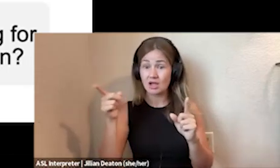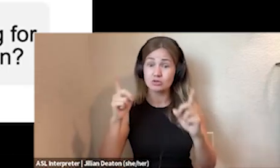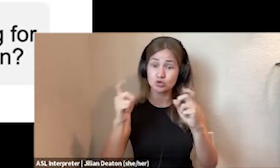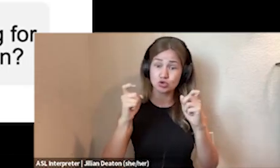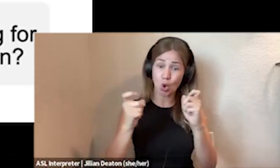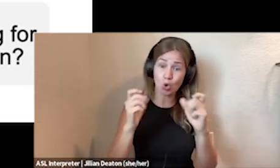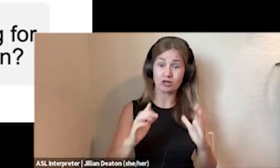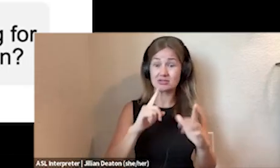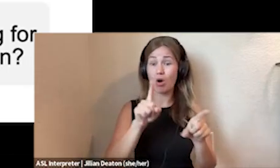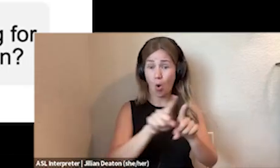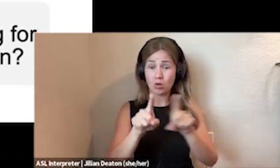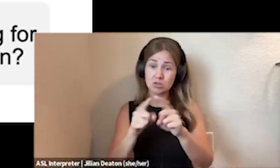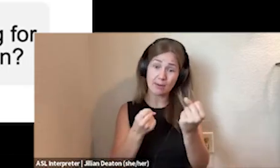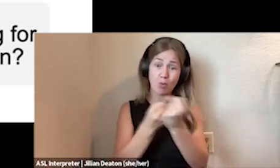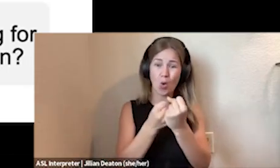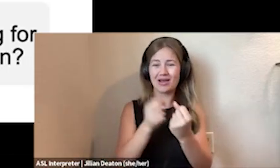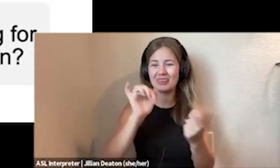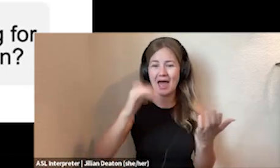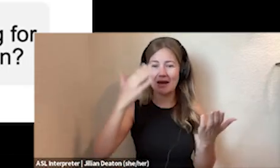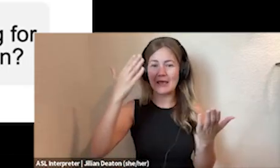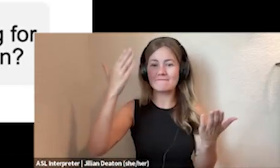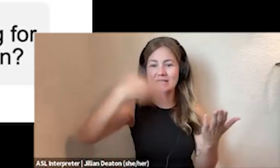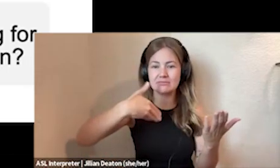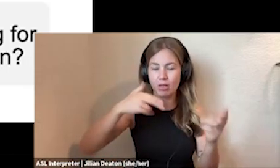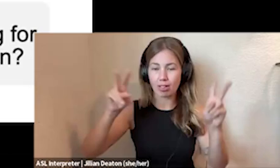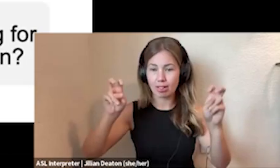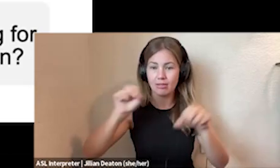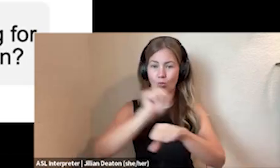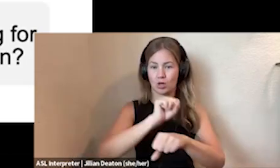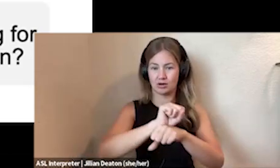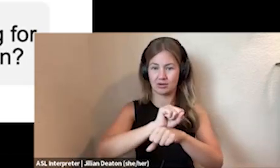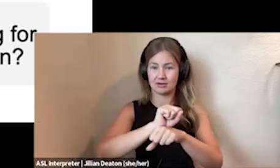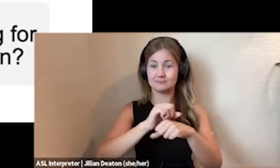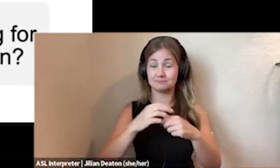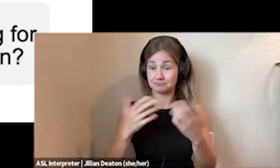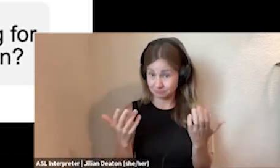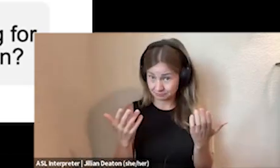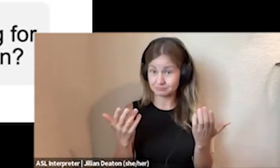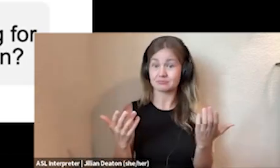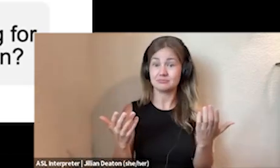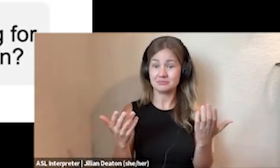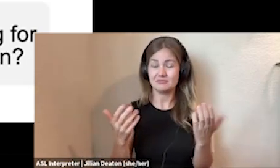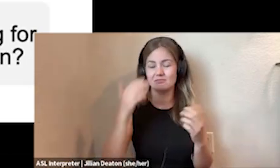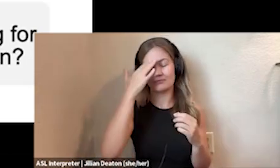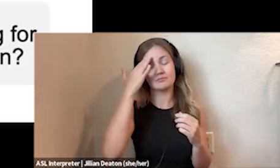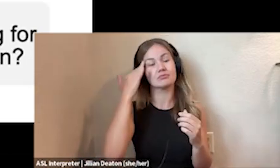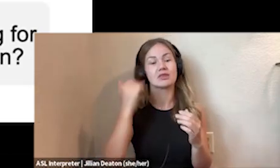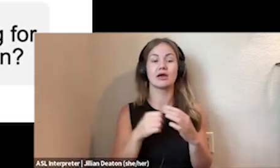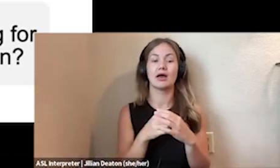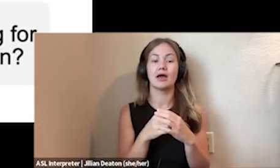it to support the creative process? And you are giving the artist back that time to make that reality